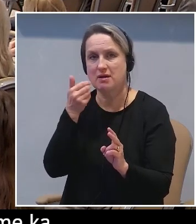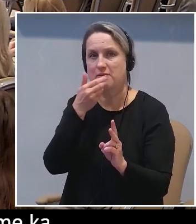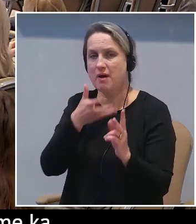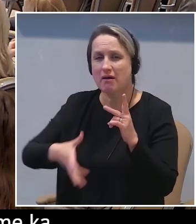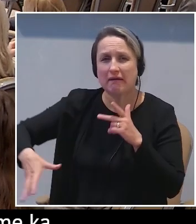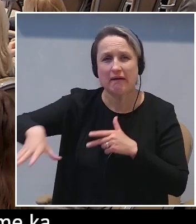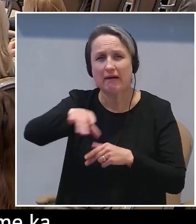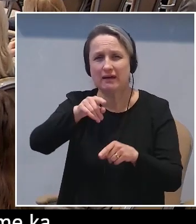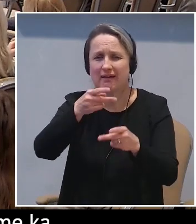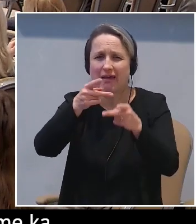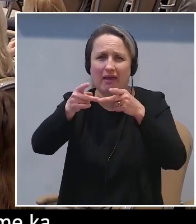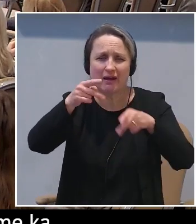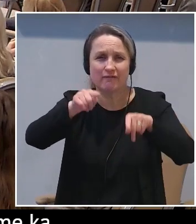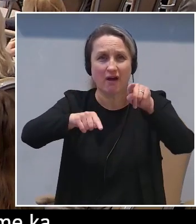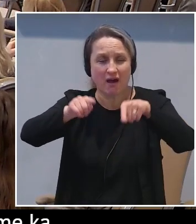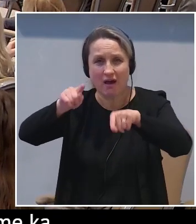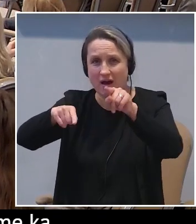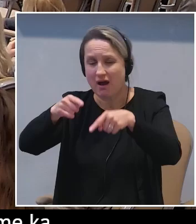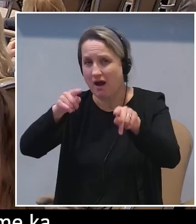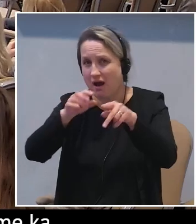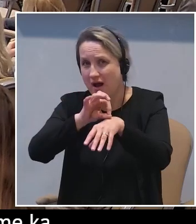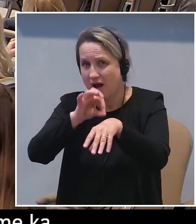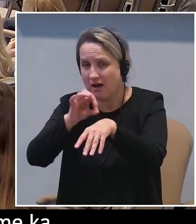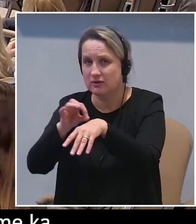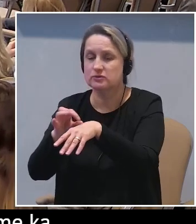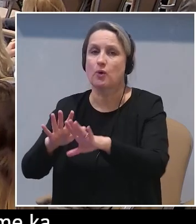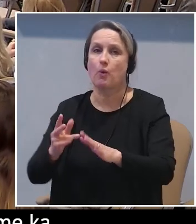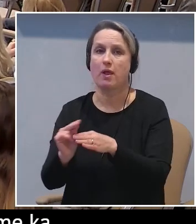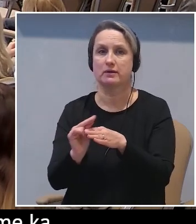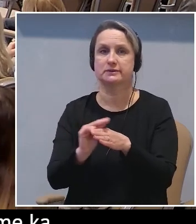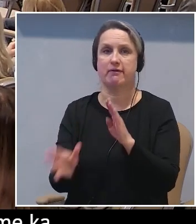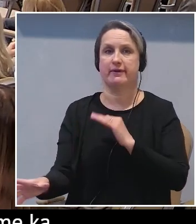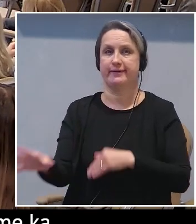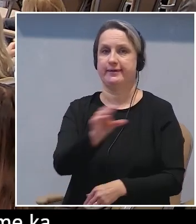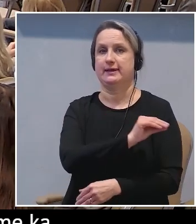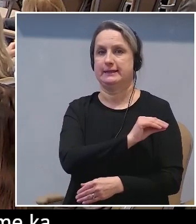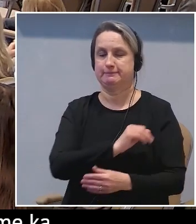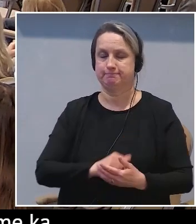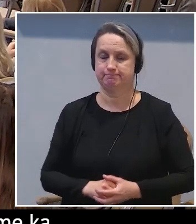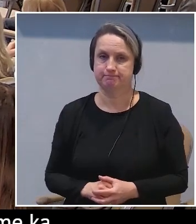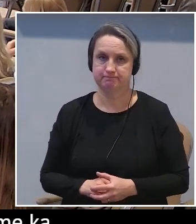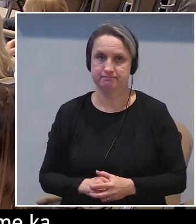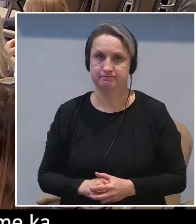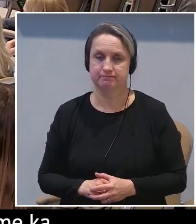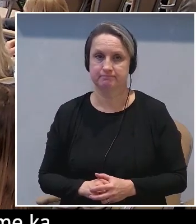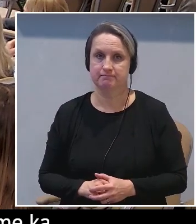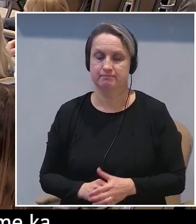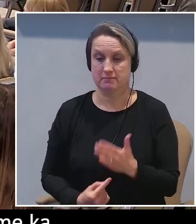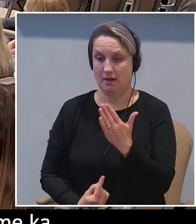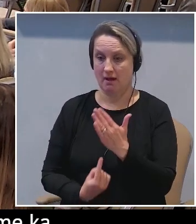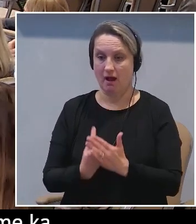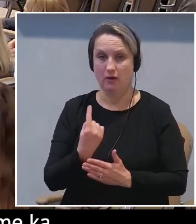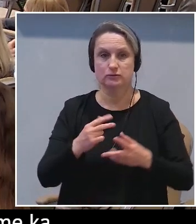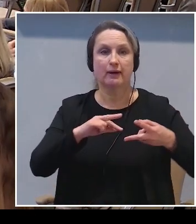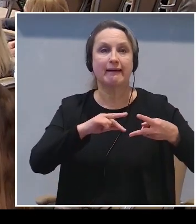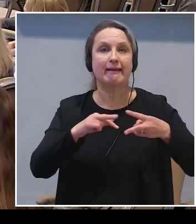the haigustele. treatment of rare or common, but genetic disease. And I'm going to give some Alustan examples of